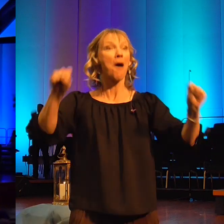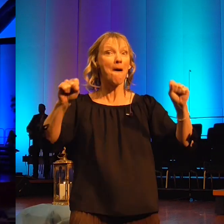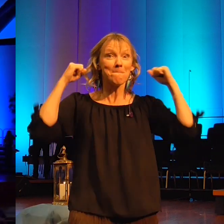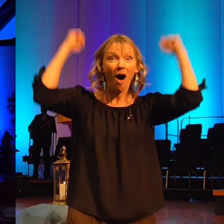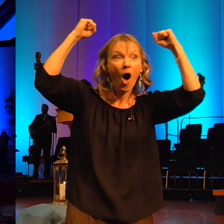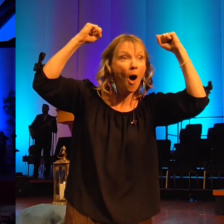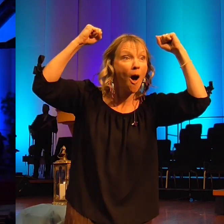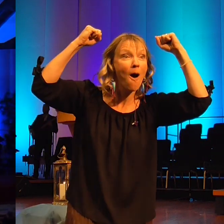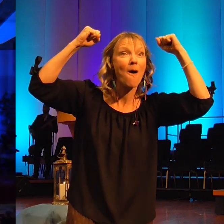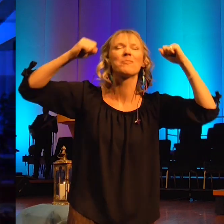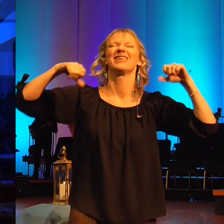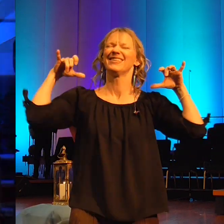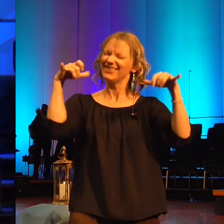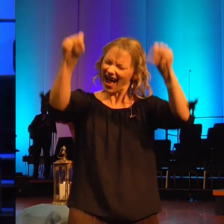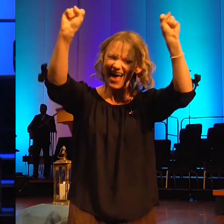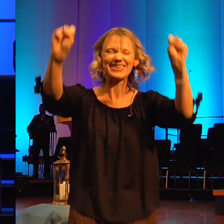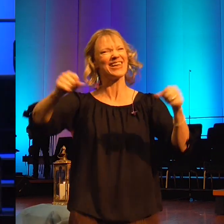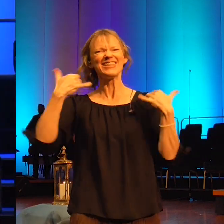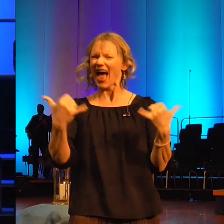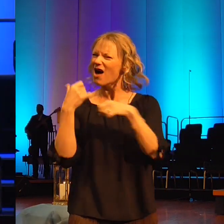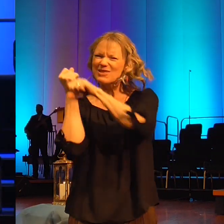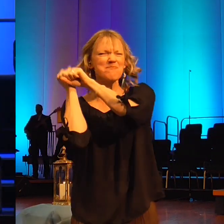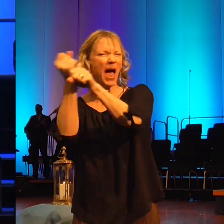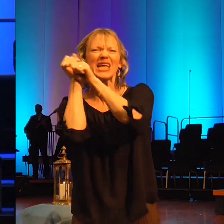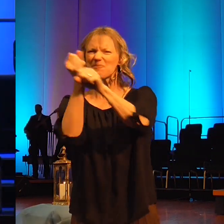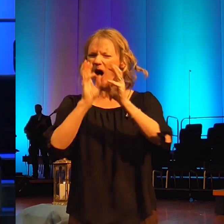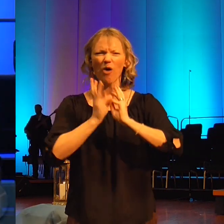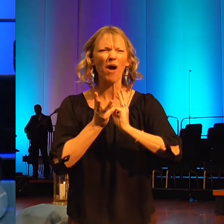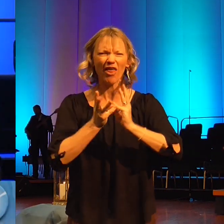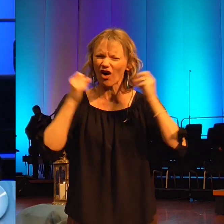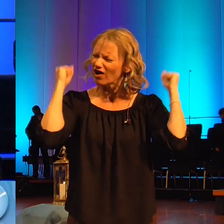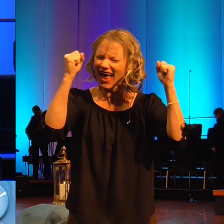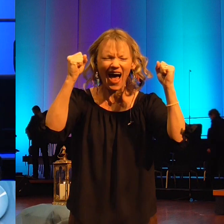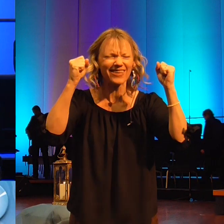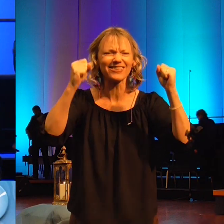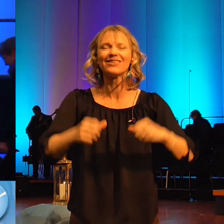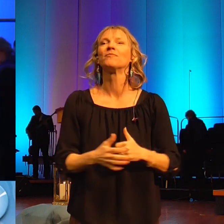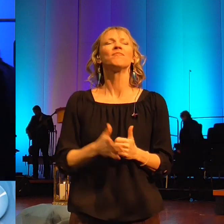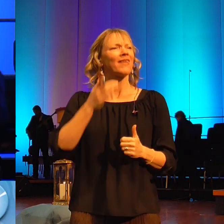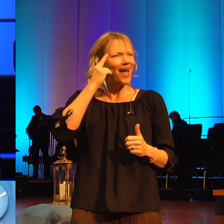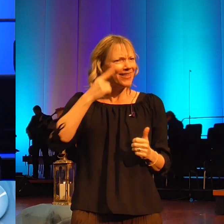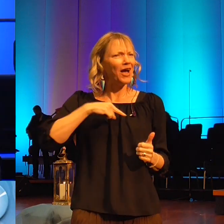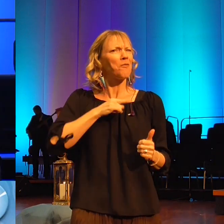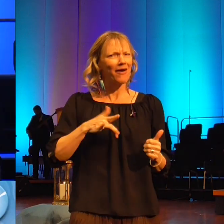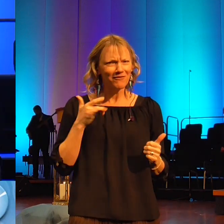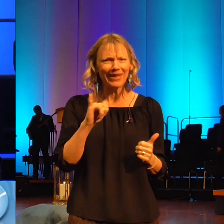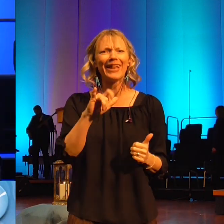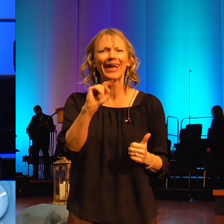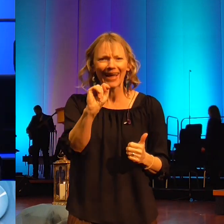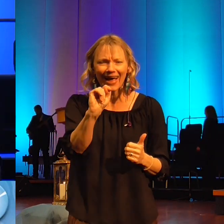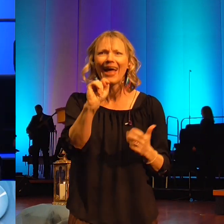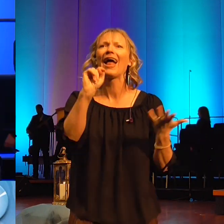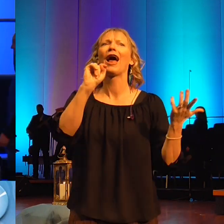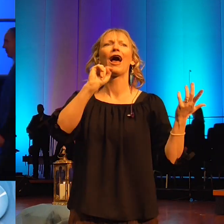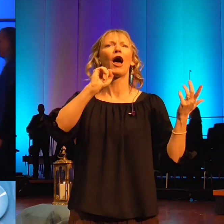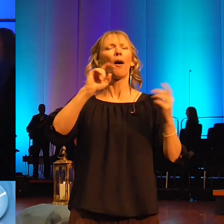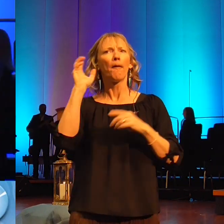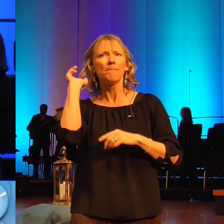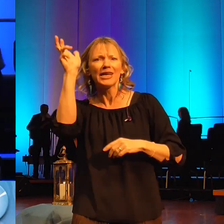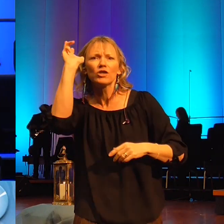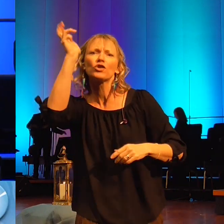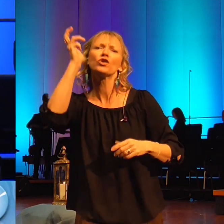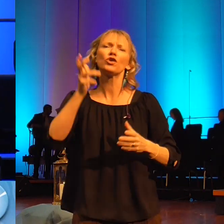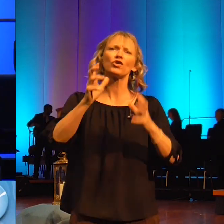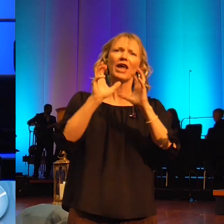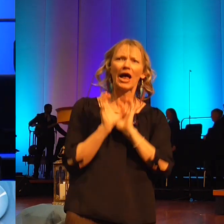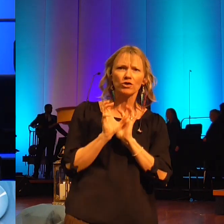Pumped? It's baseball weather, and I think we're feeling it. Pitchers and catchers report on